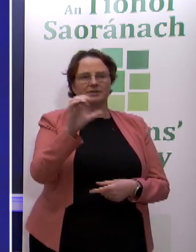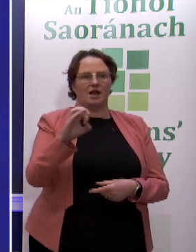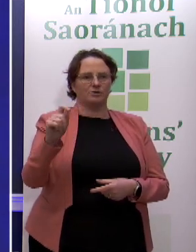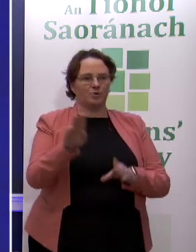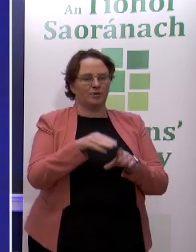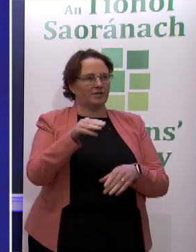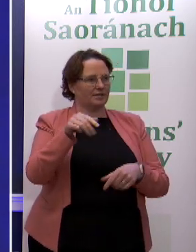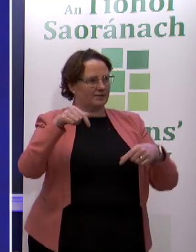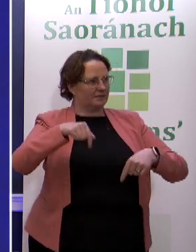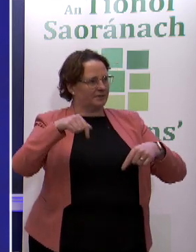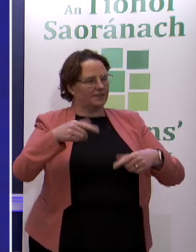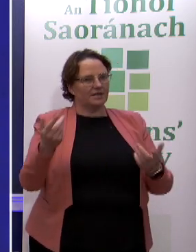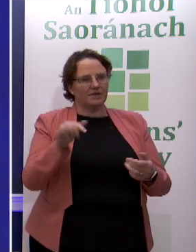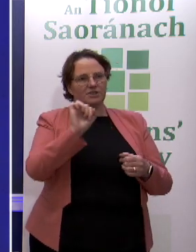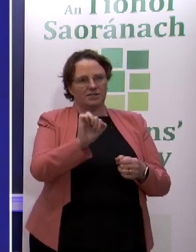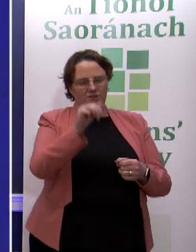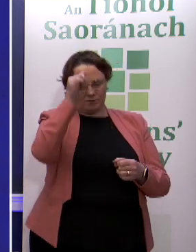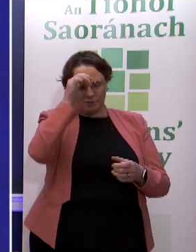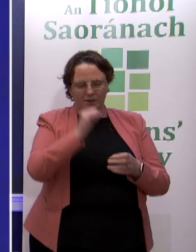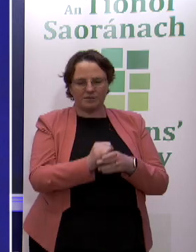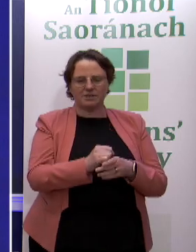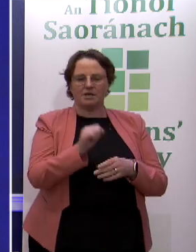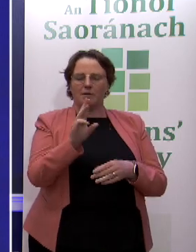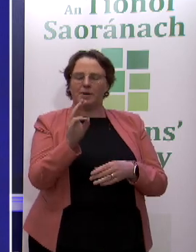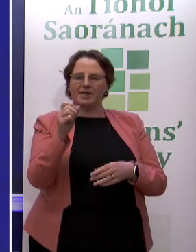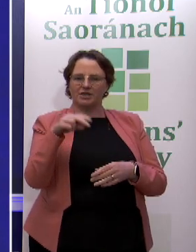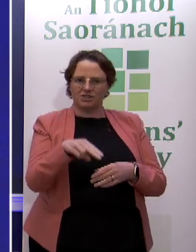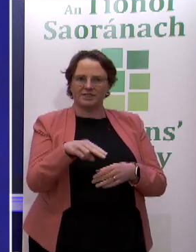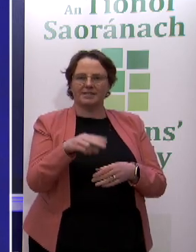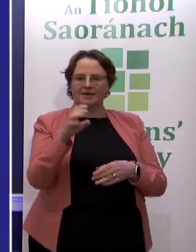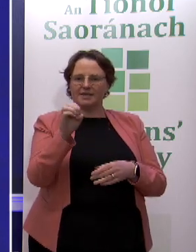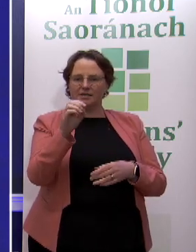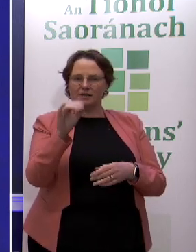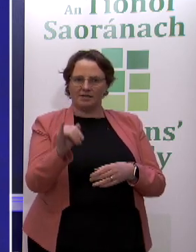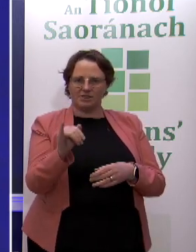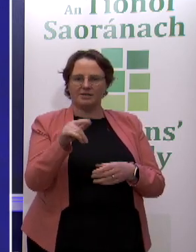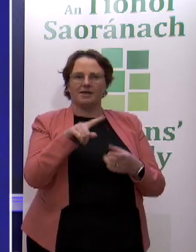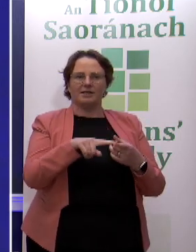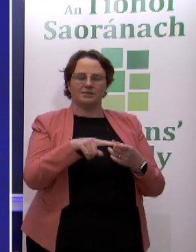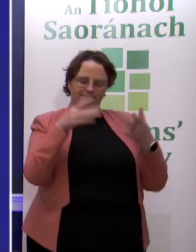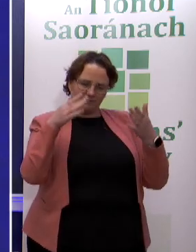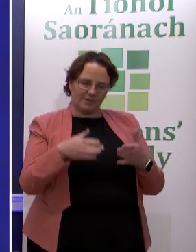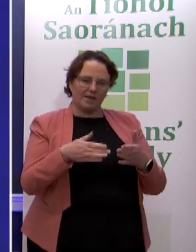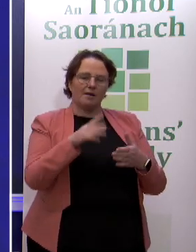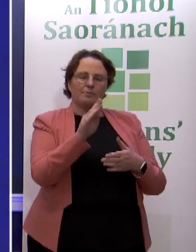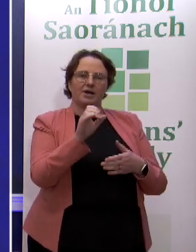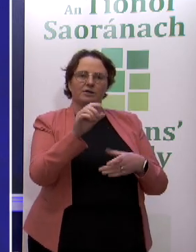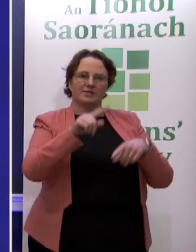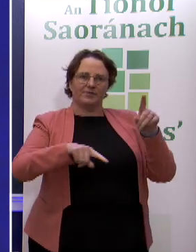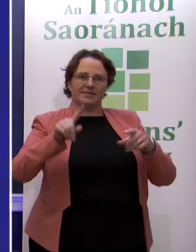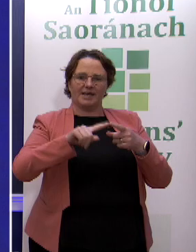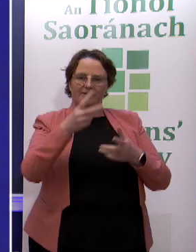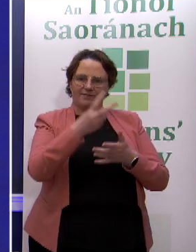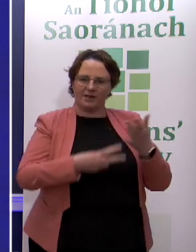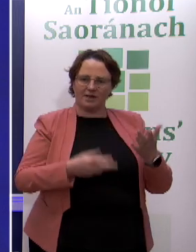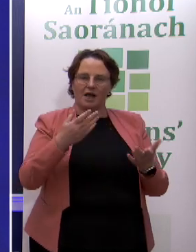on pollinators and pollination ecology. She's a prominent voice in biodiversity and its value. Her research seeks to understand how